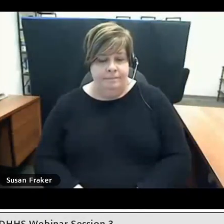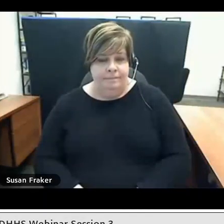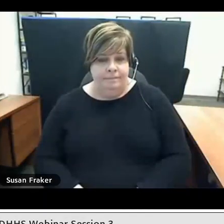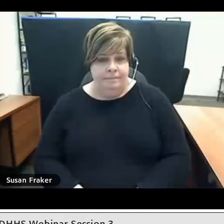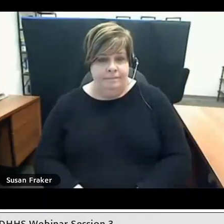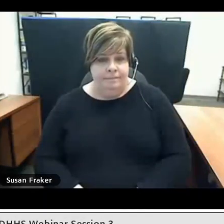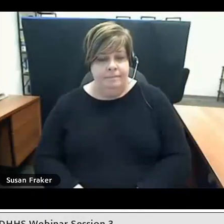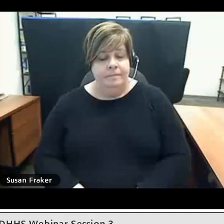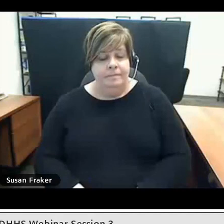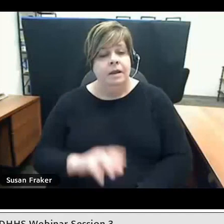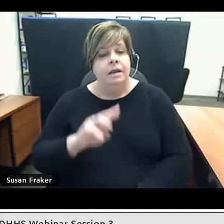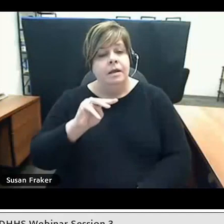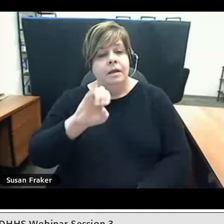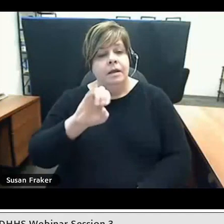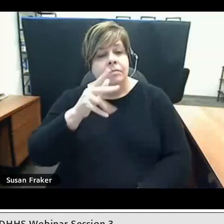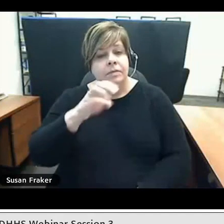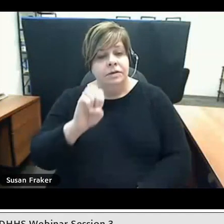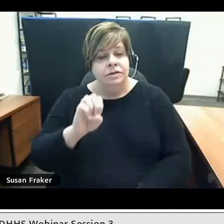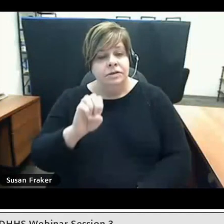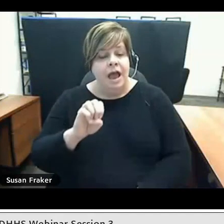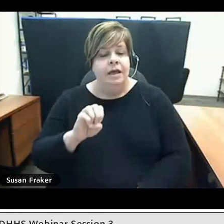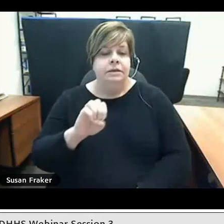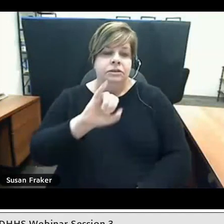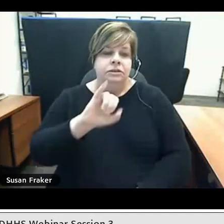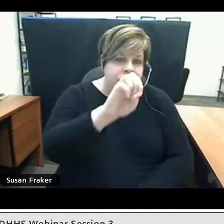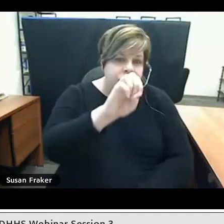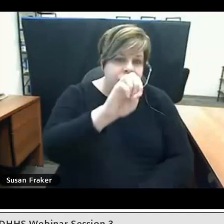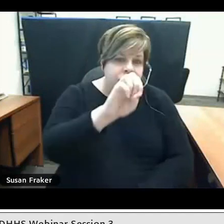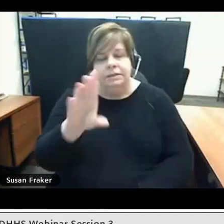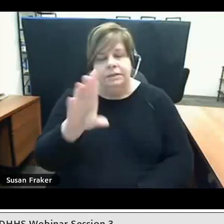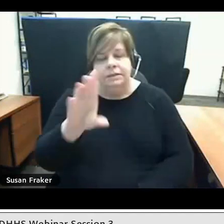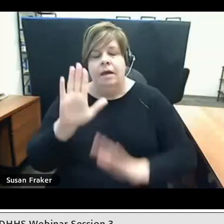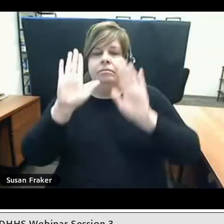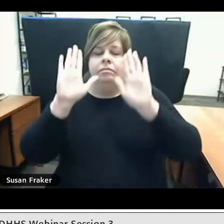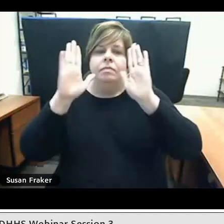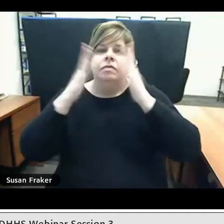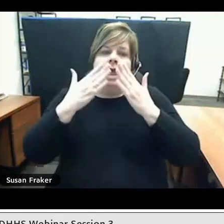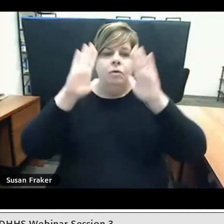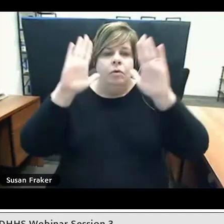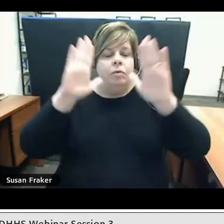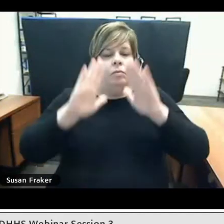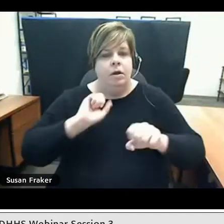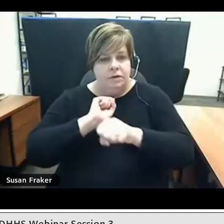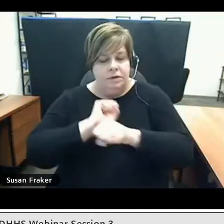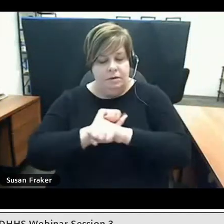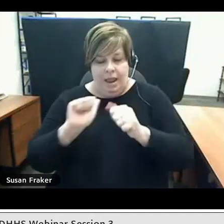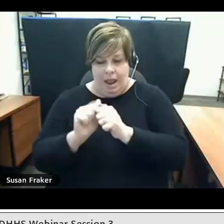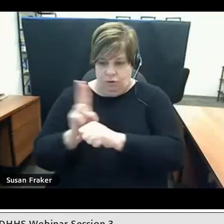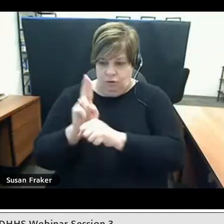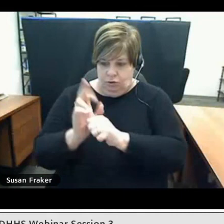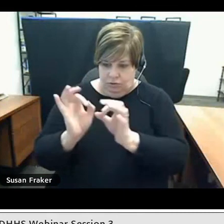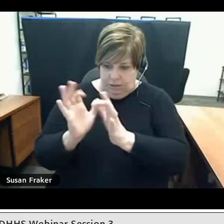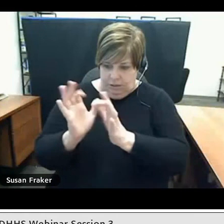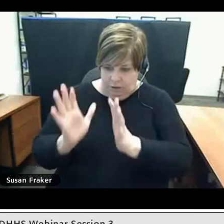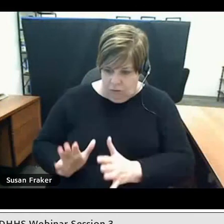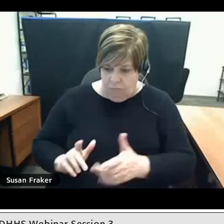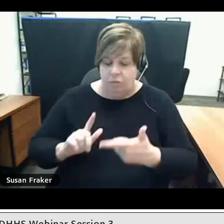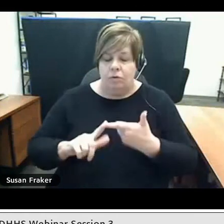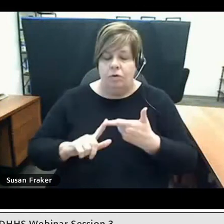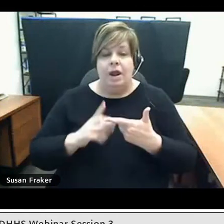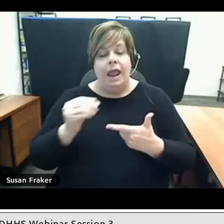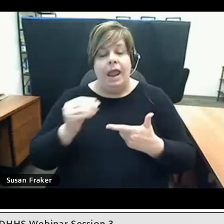Deb and Jesse, you all did a great job of explaining both how to work with interpreters and